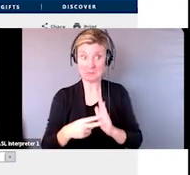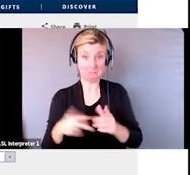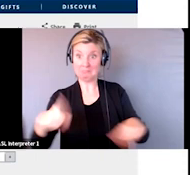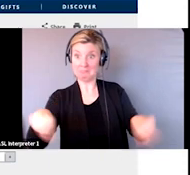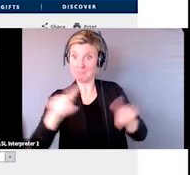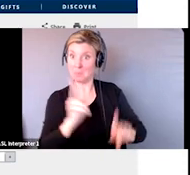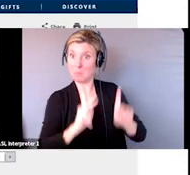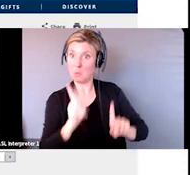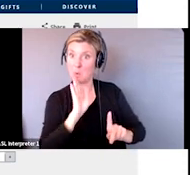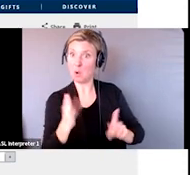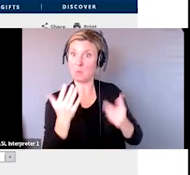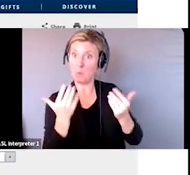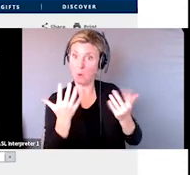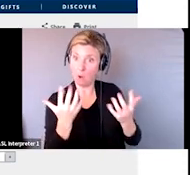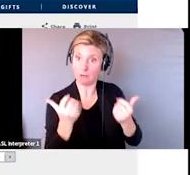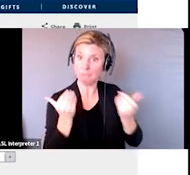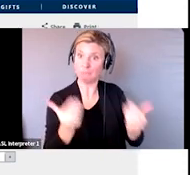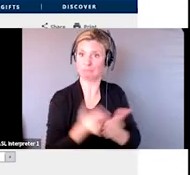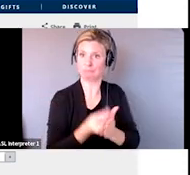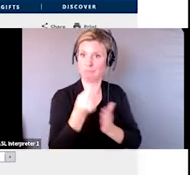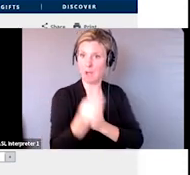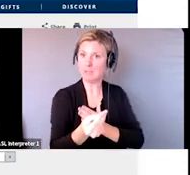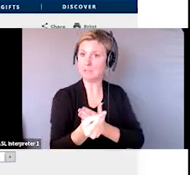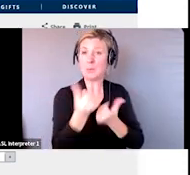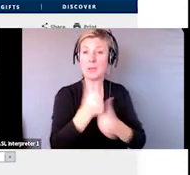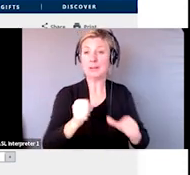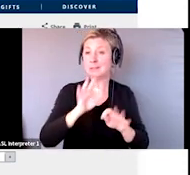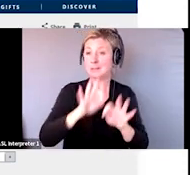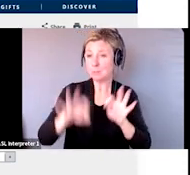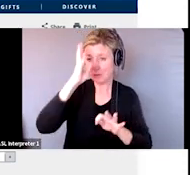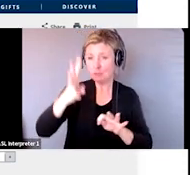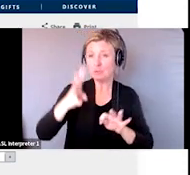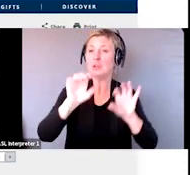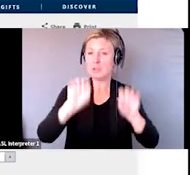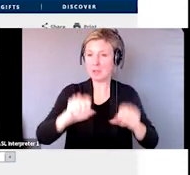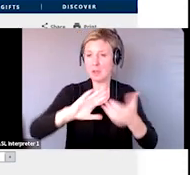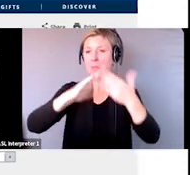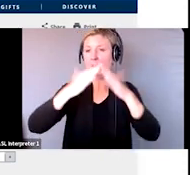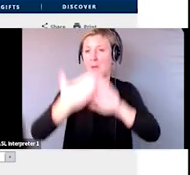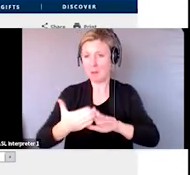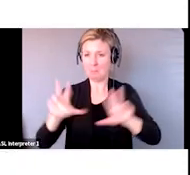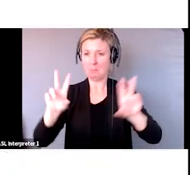can lead to a marketable and commercializable piece of IP.